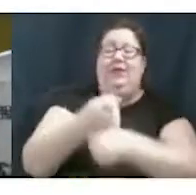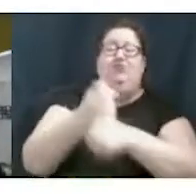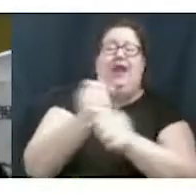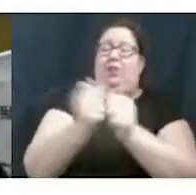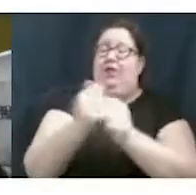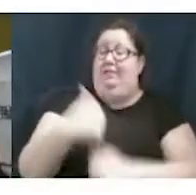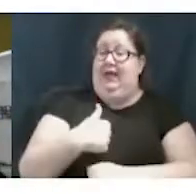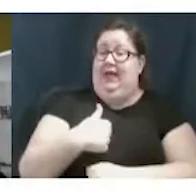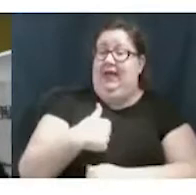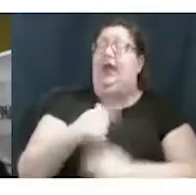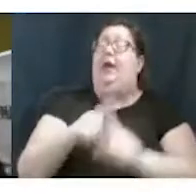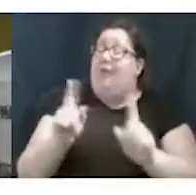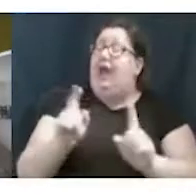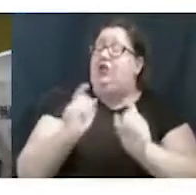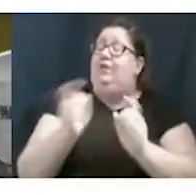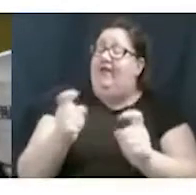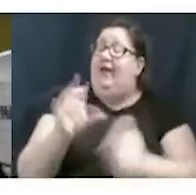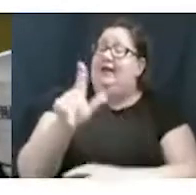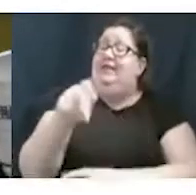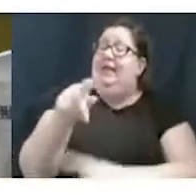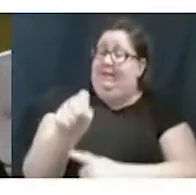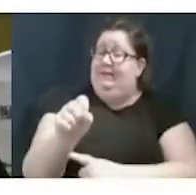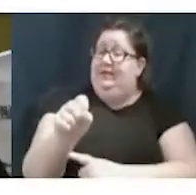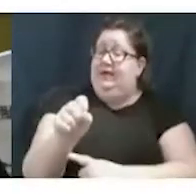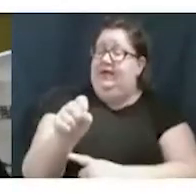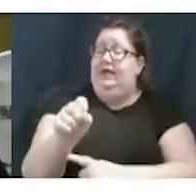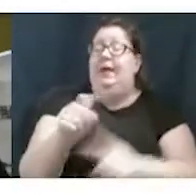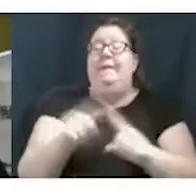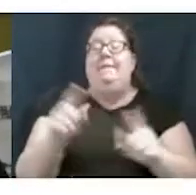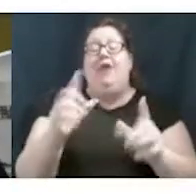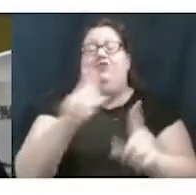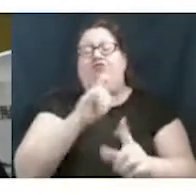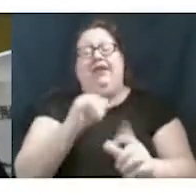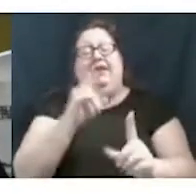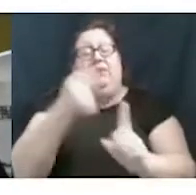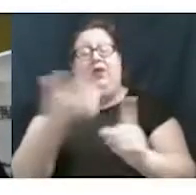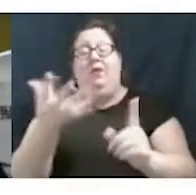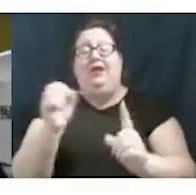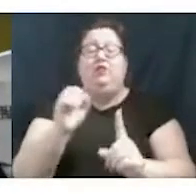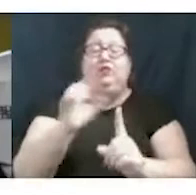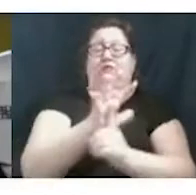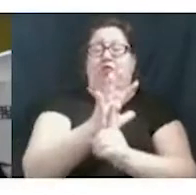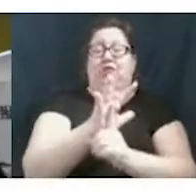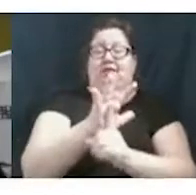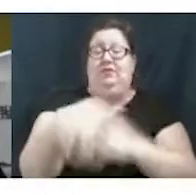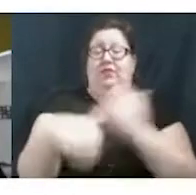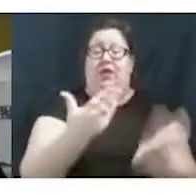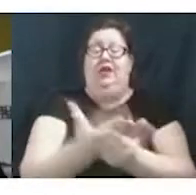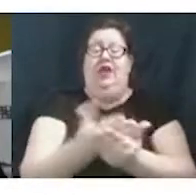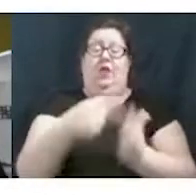I do provide them clips. I want them playing, but I'm really exposing them to the entirety of what they would need to